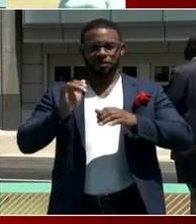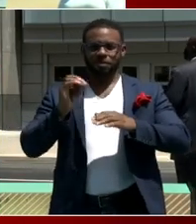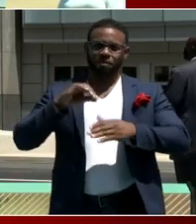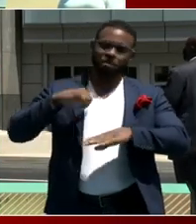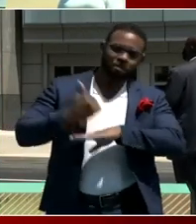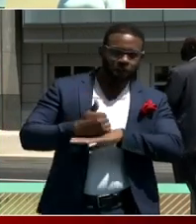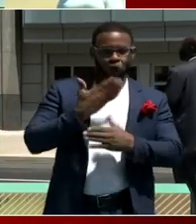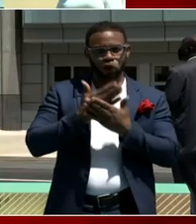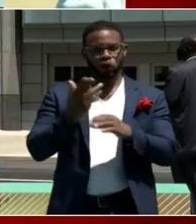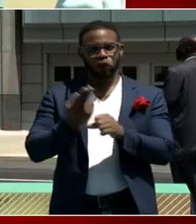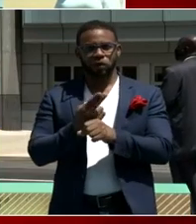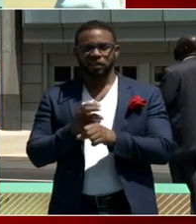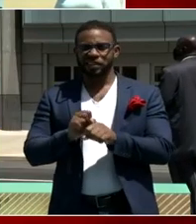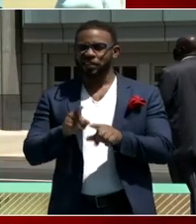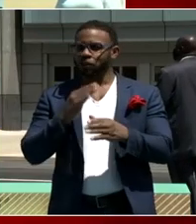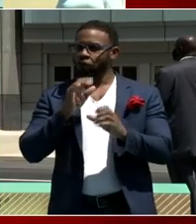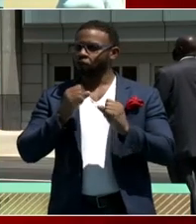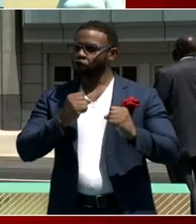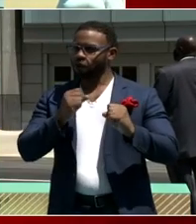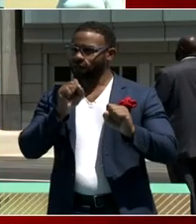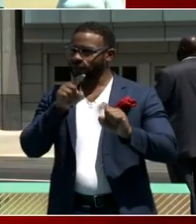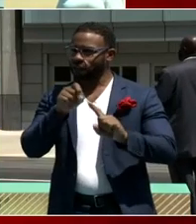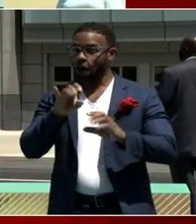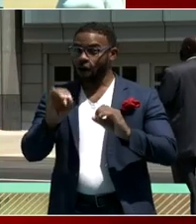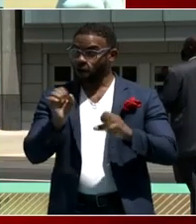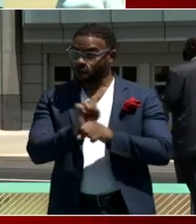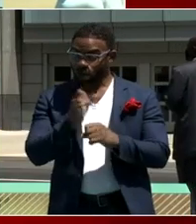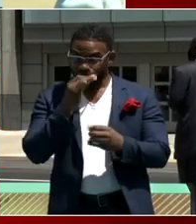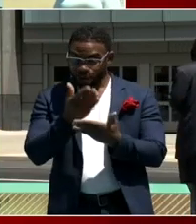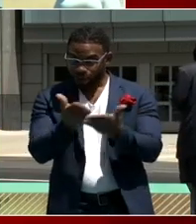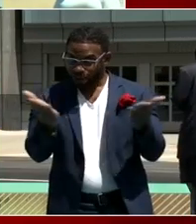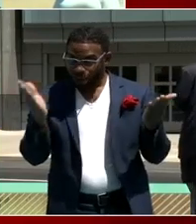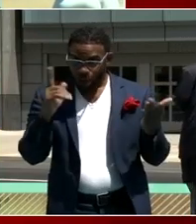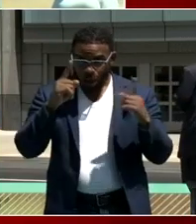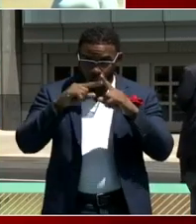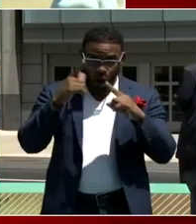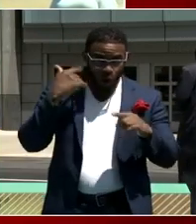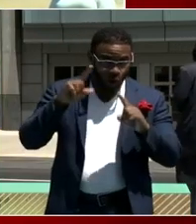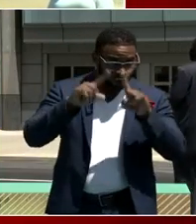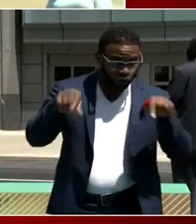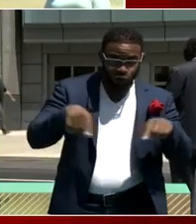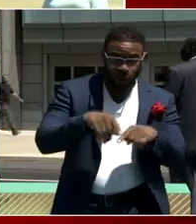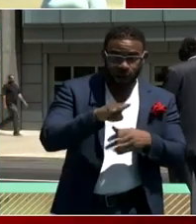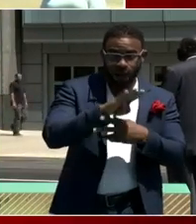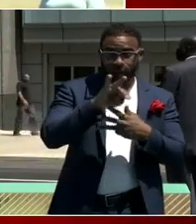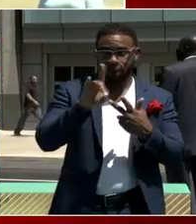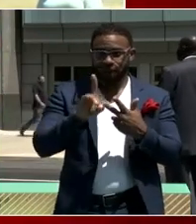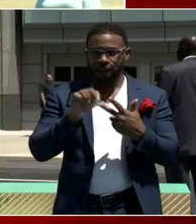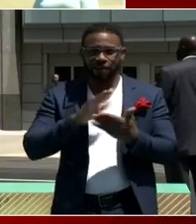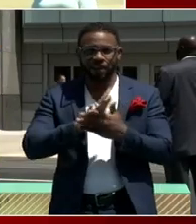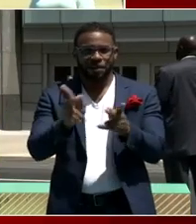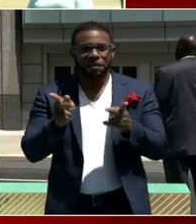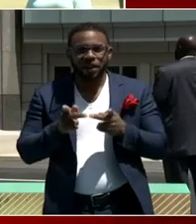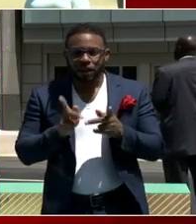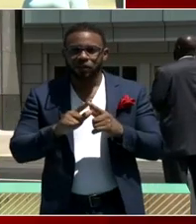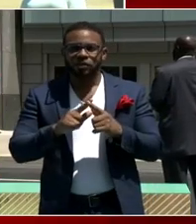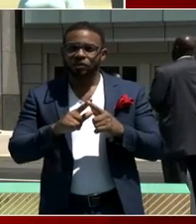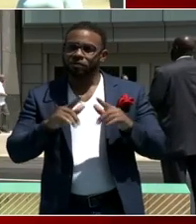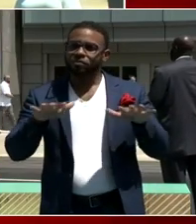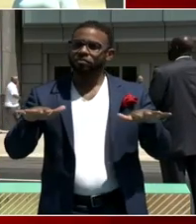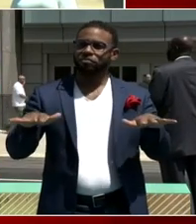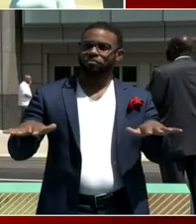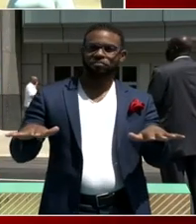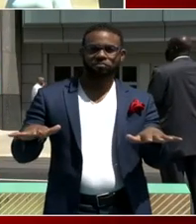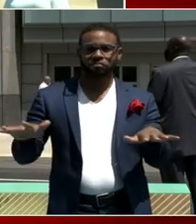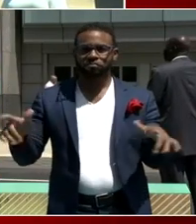good use and send a strong signal that office workers right here in the Golden Triangle bid have a nice place to wind down,